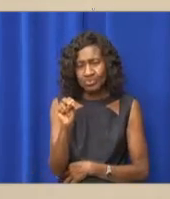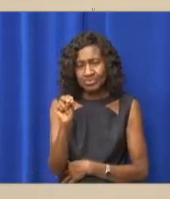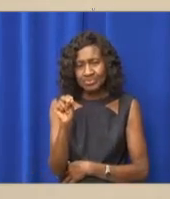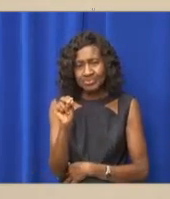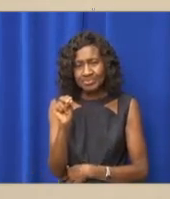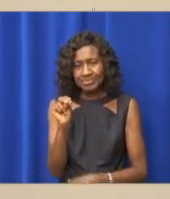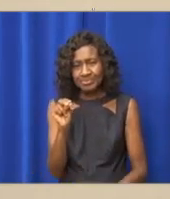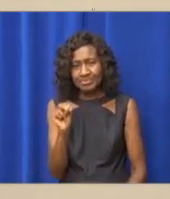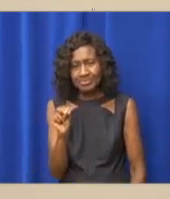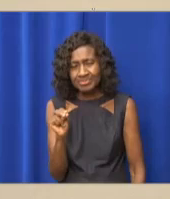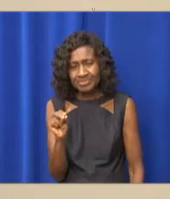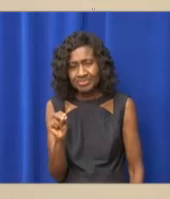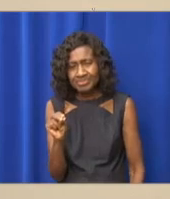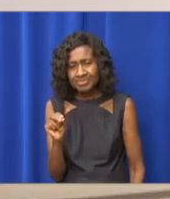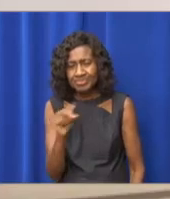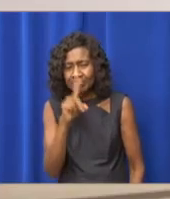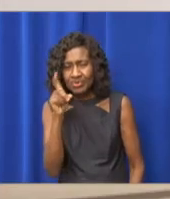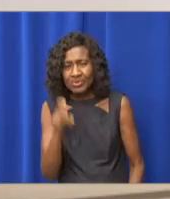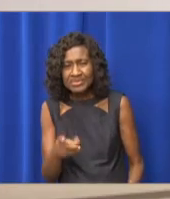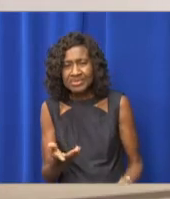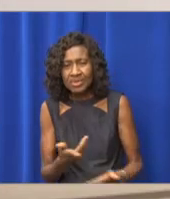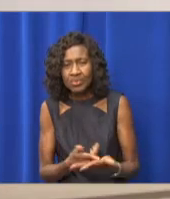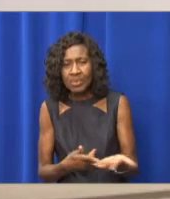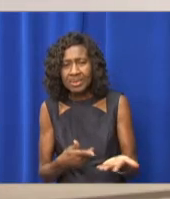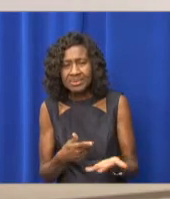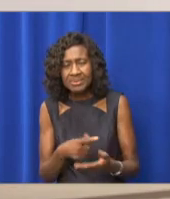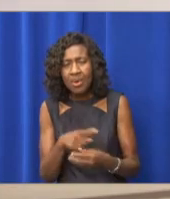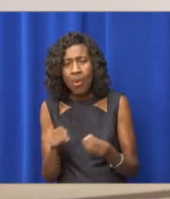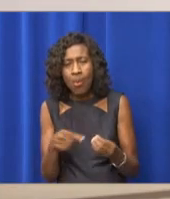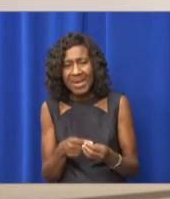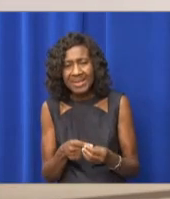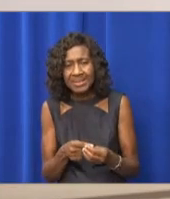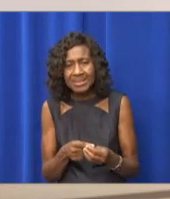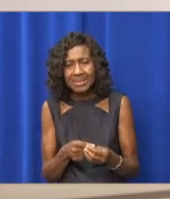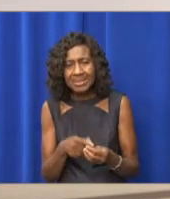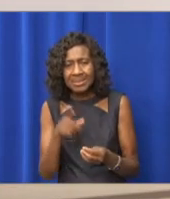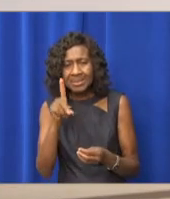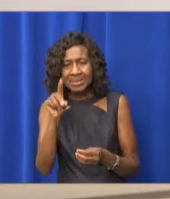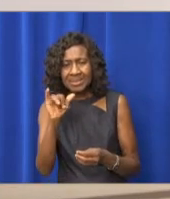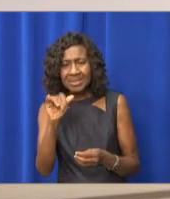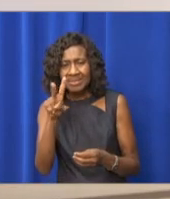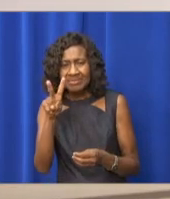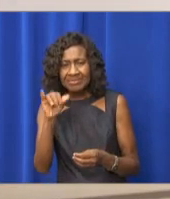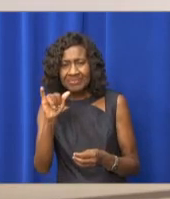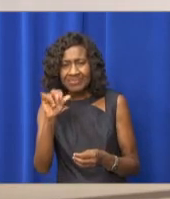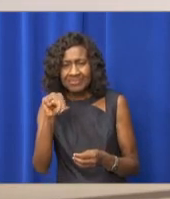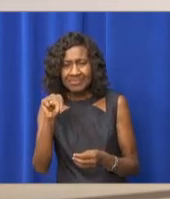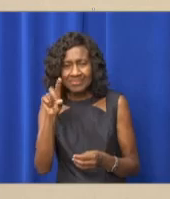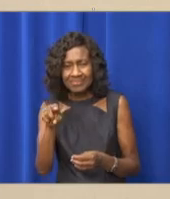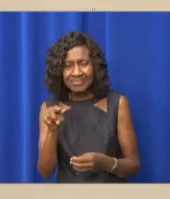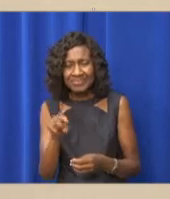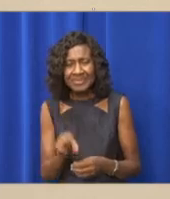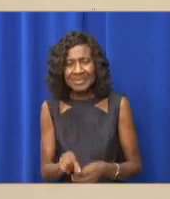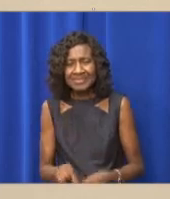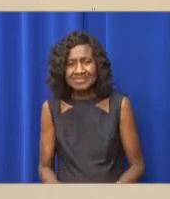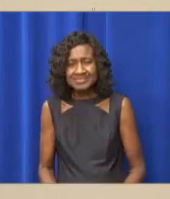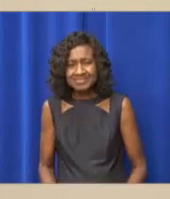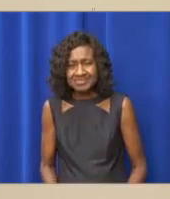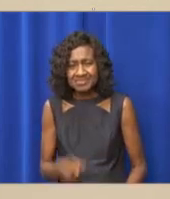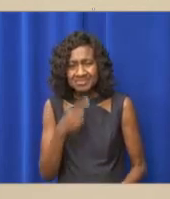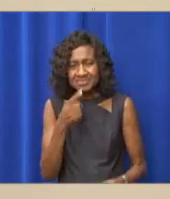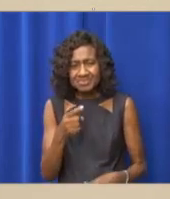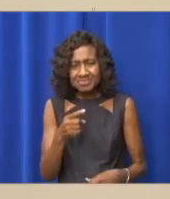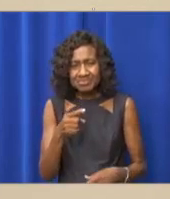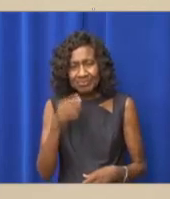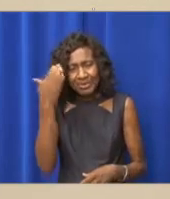Can you say at what stage we'll get to that point? Are you waiting for the final stage of all clear? Well, I don't know when we'll get to